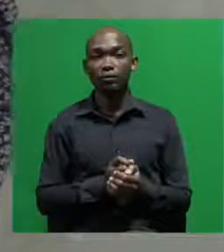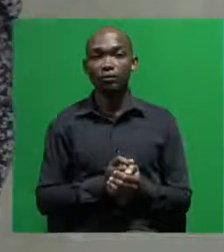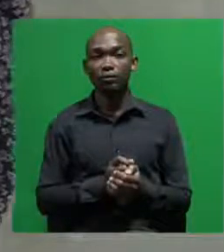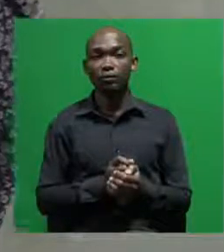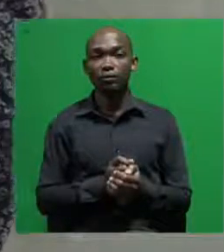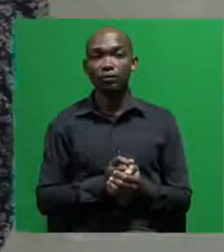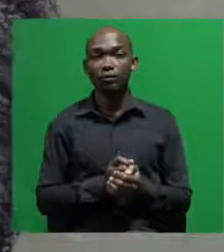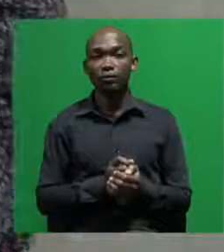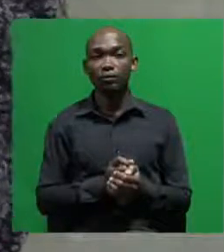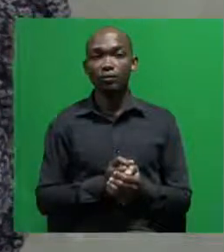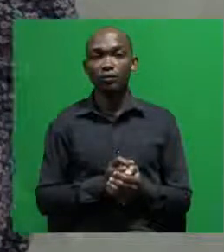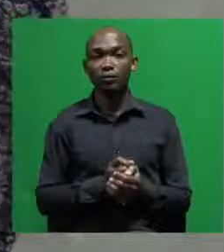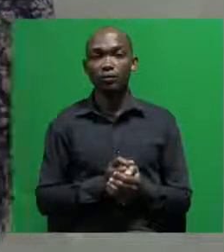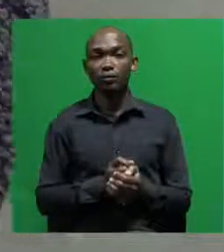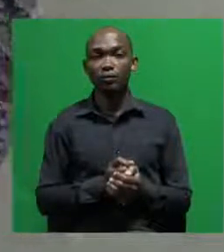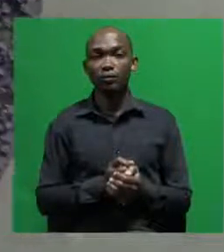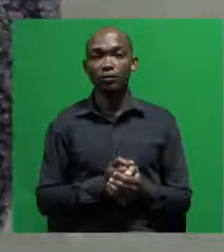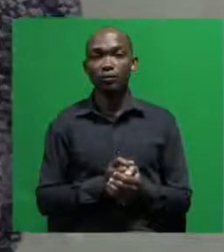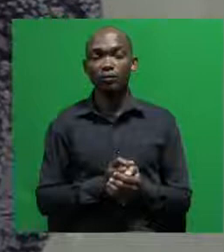occupied